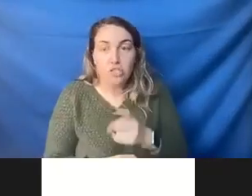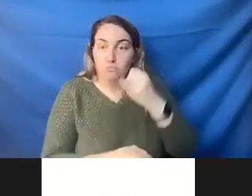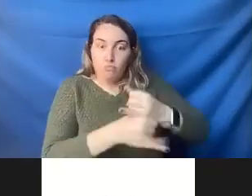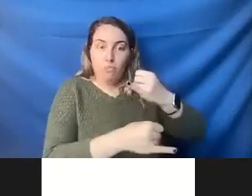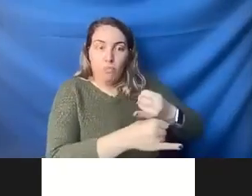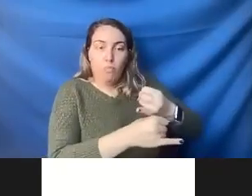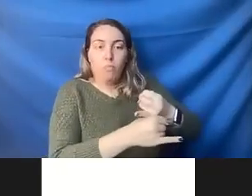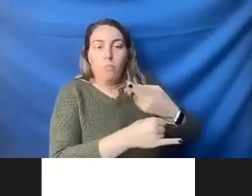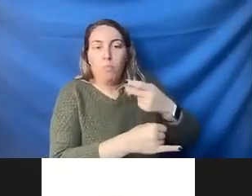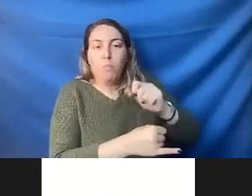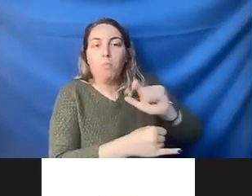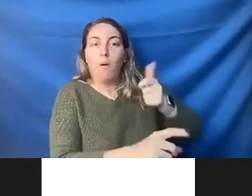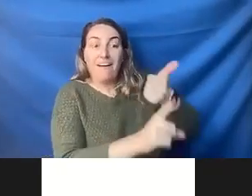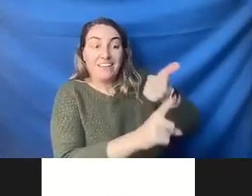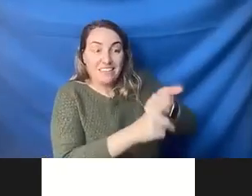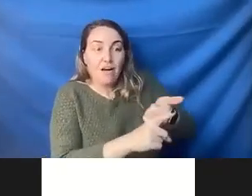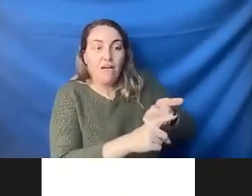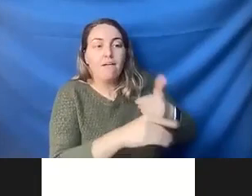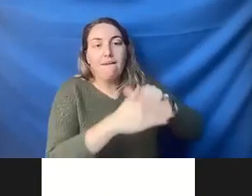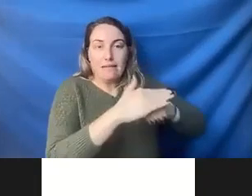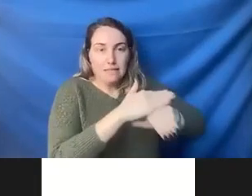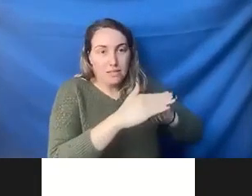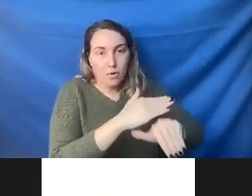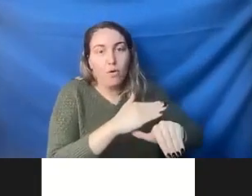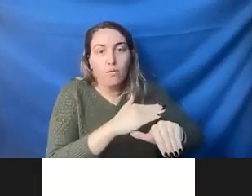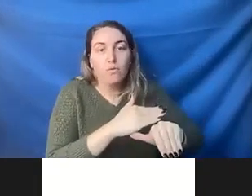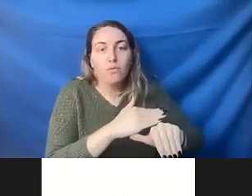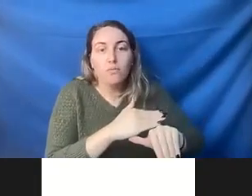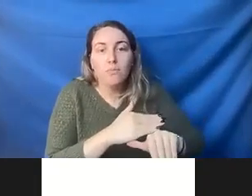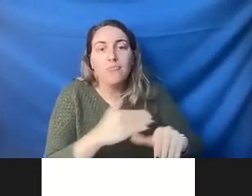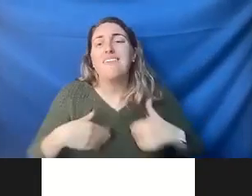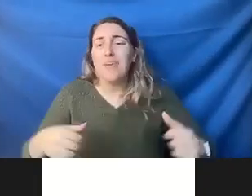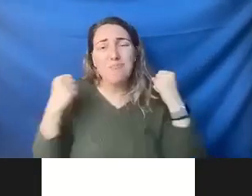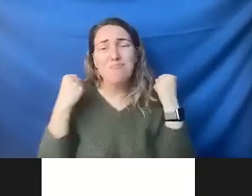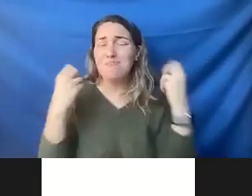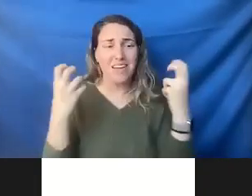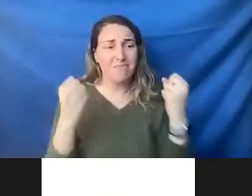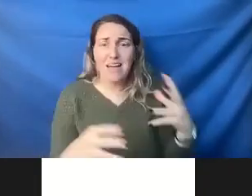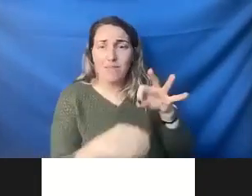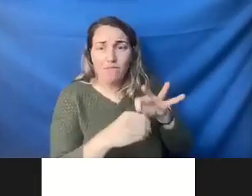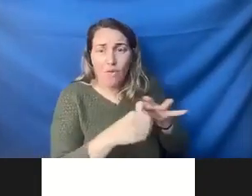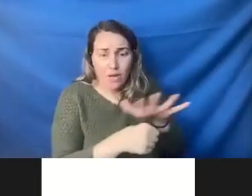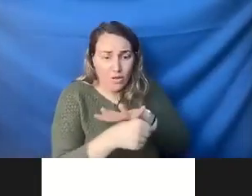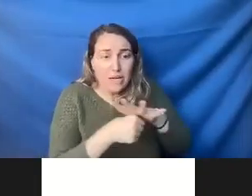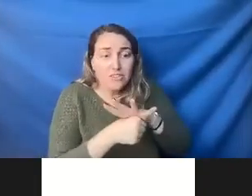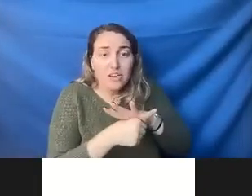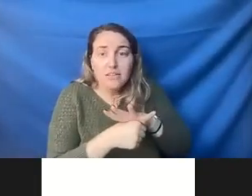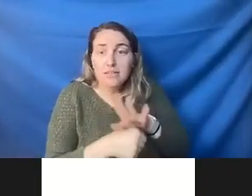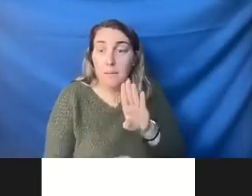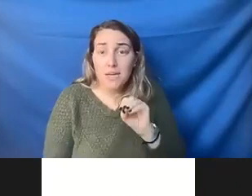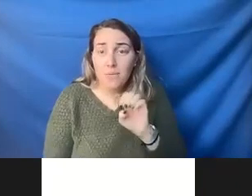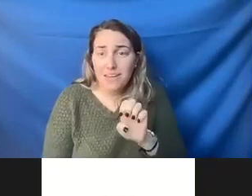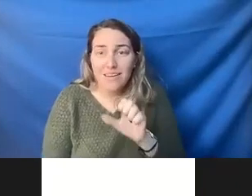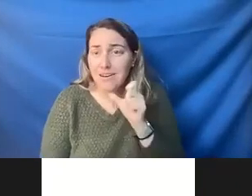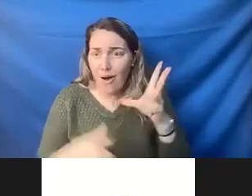over 1,200 poll sites and nearly 100 early voting sites as of right now, none of which the Board of Elections owns. So we